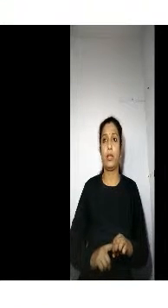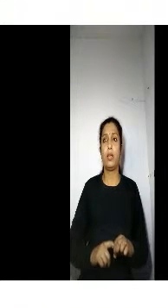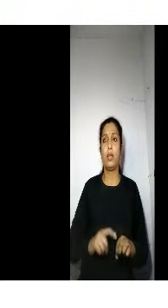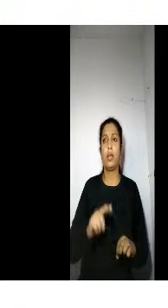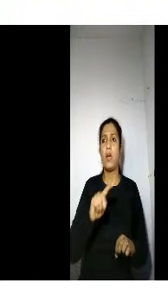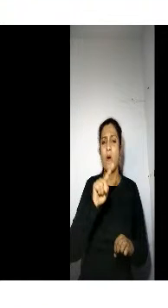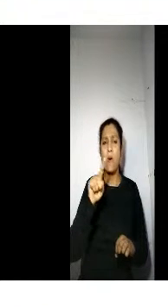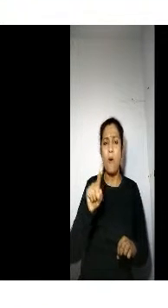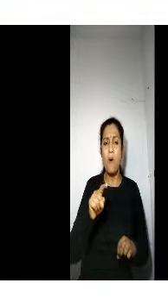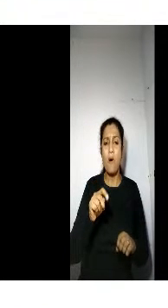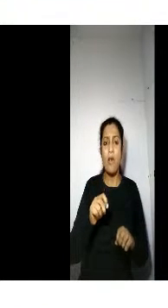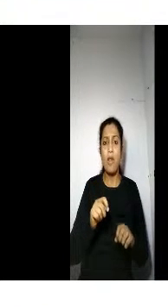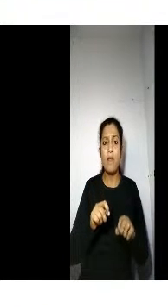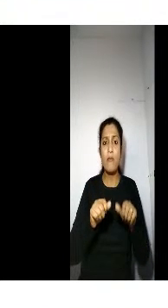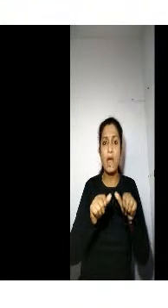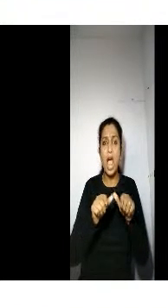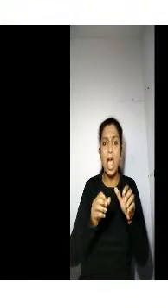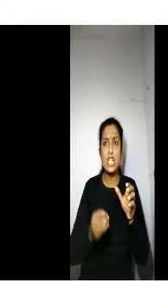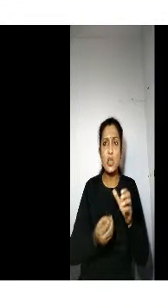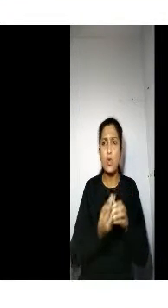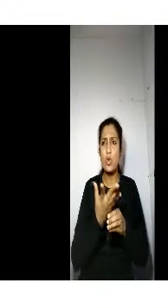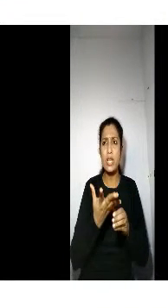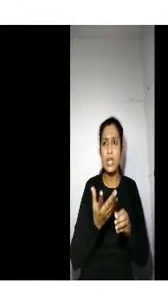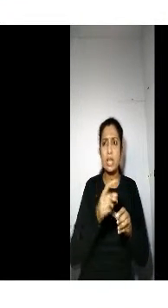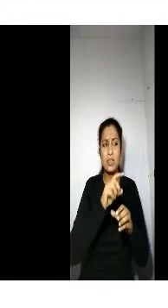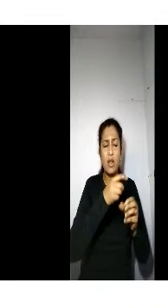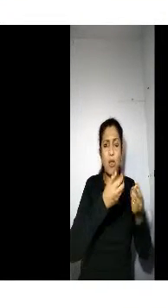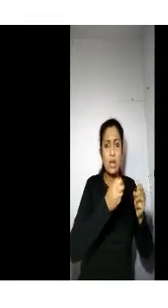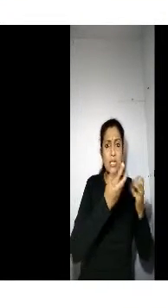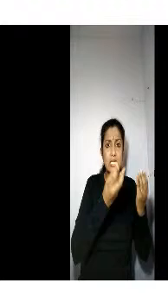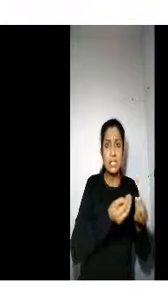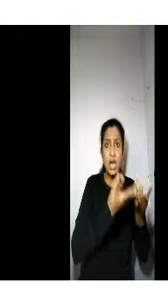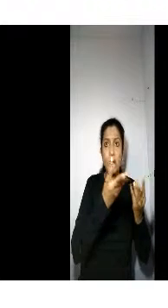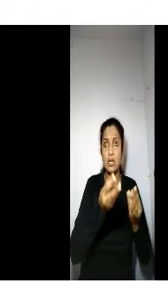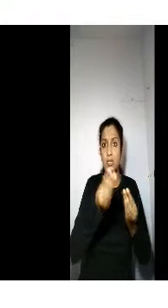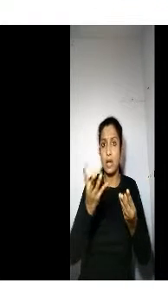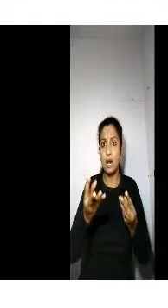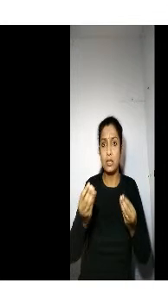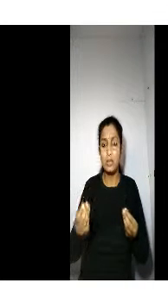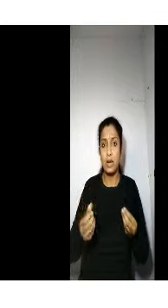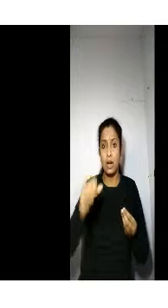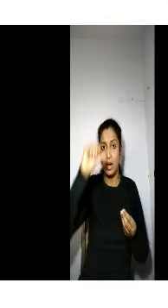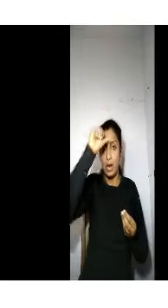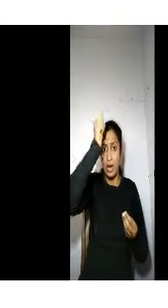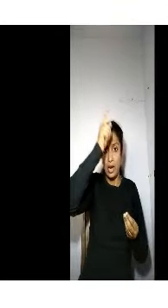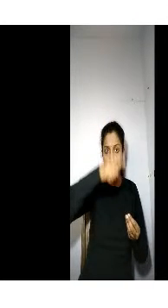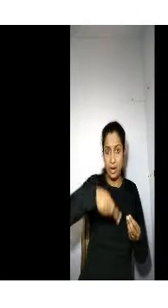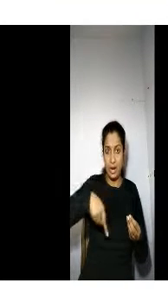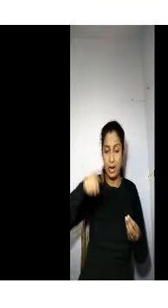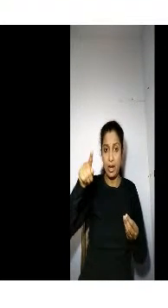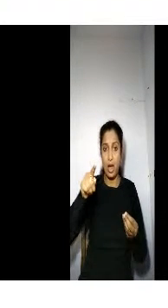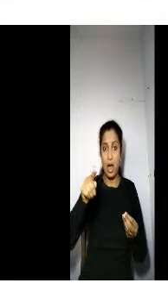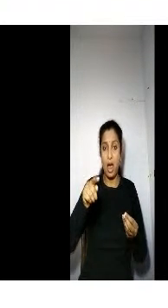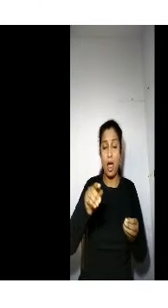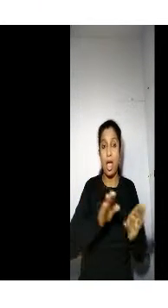Question 4. What were some of the